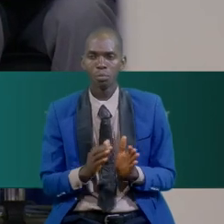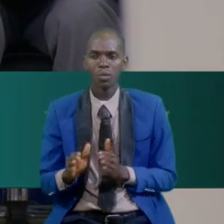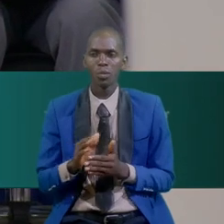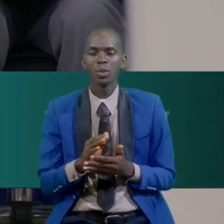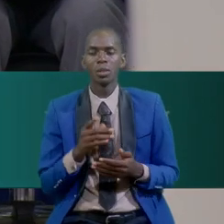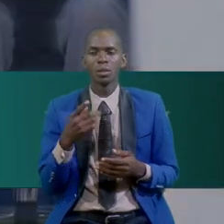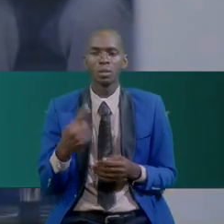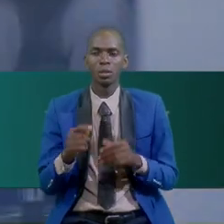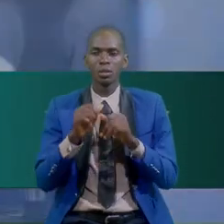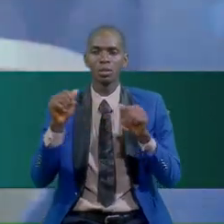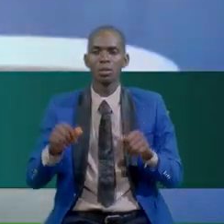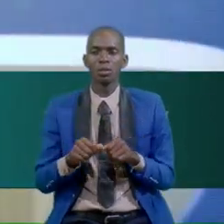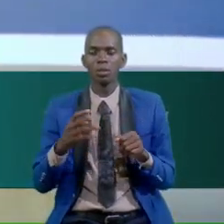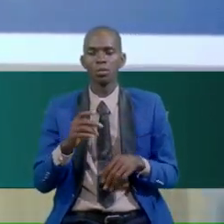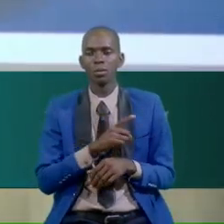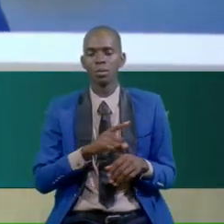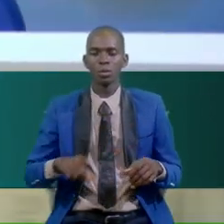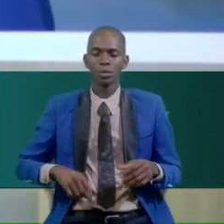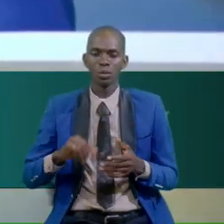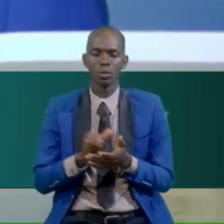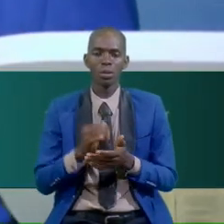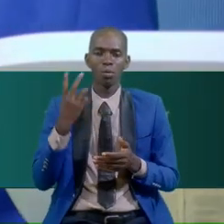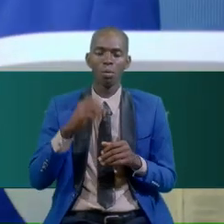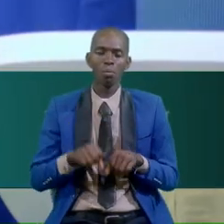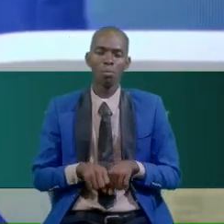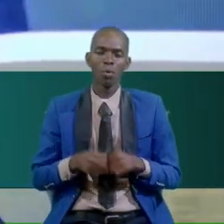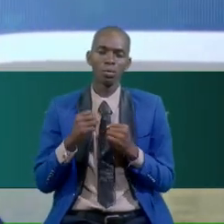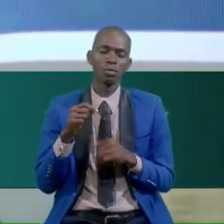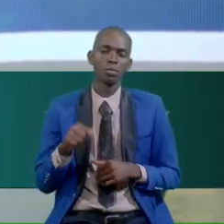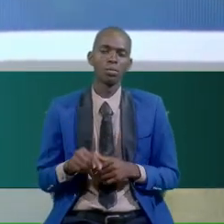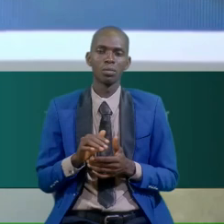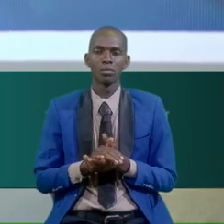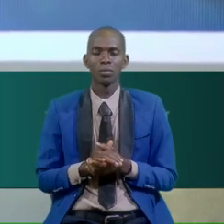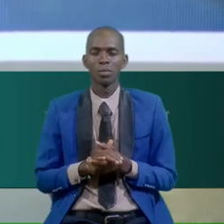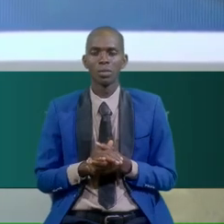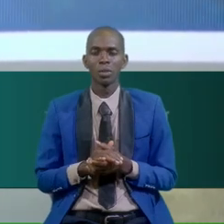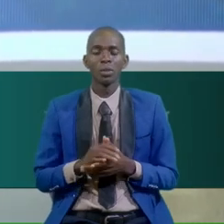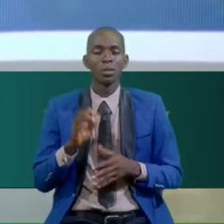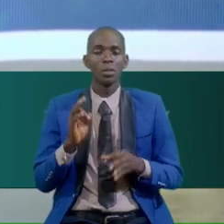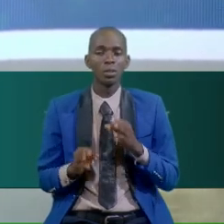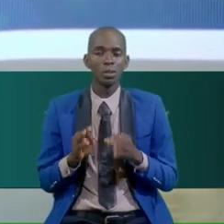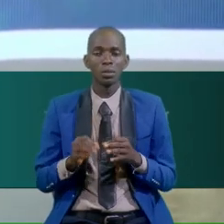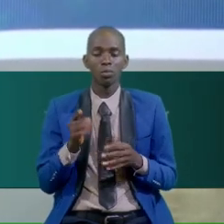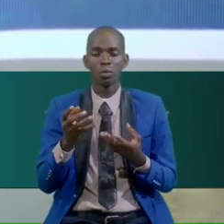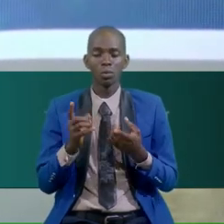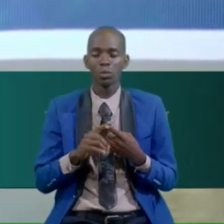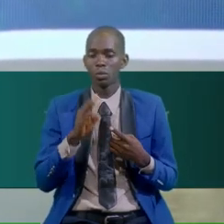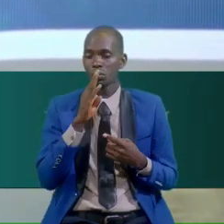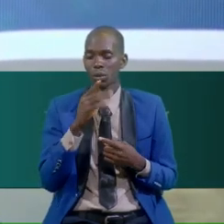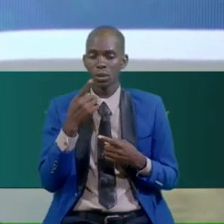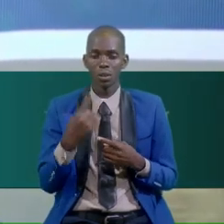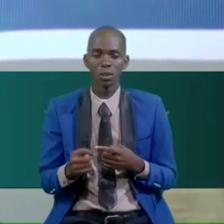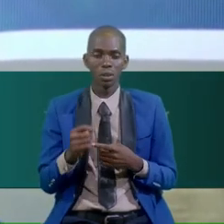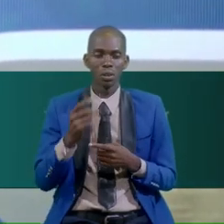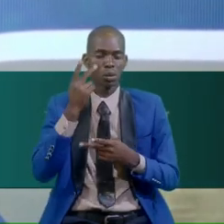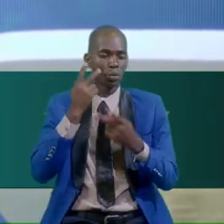that was broken down. If we're going to be the Elijah of this time, the Elijah